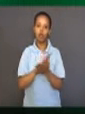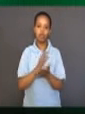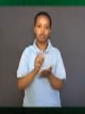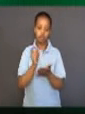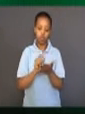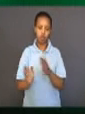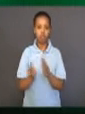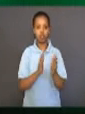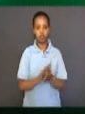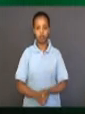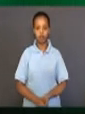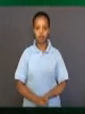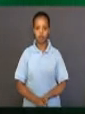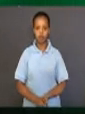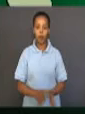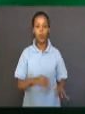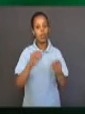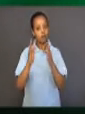Students, let's get ready.